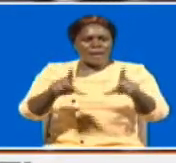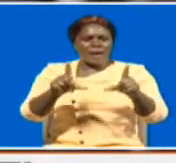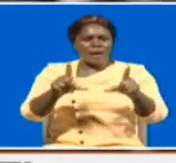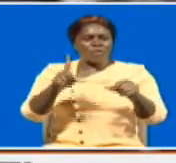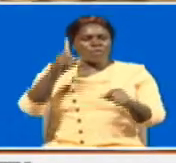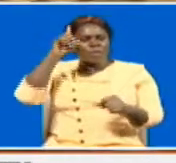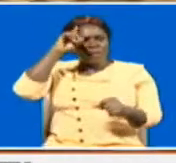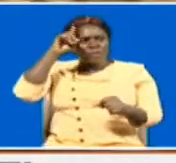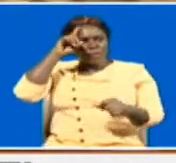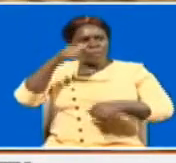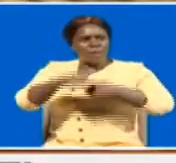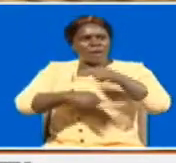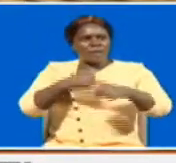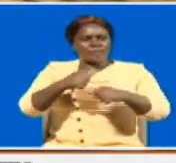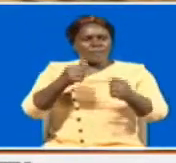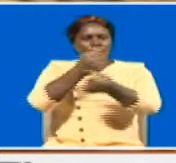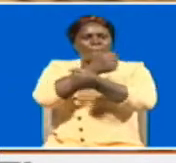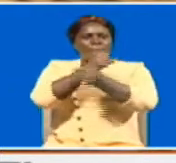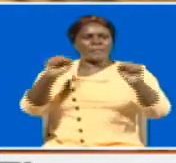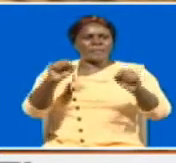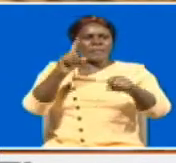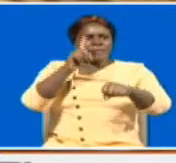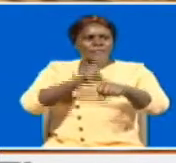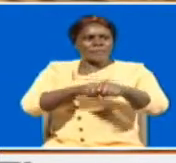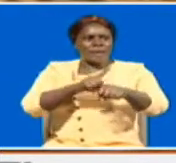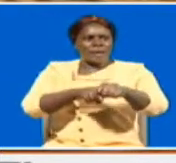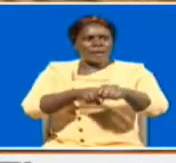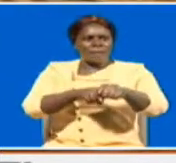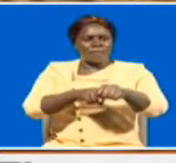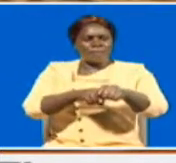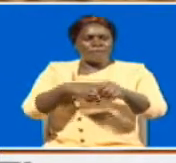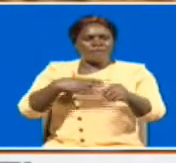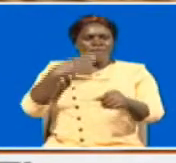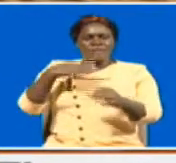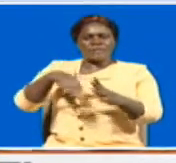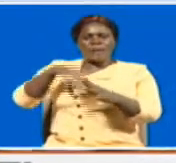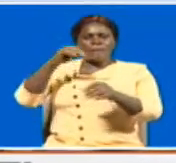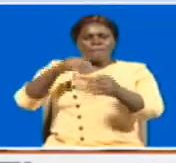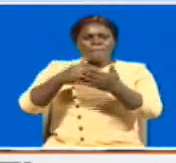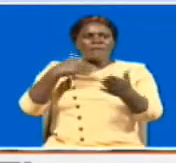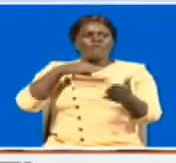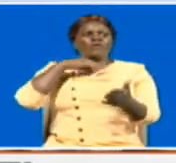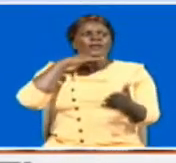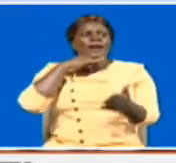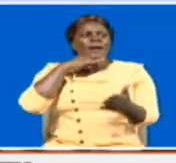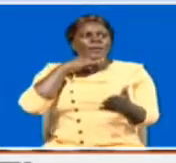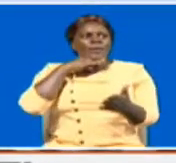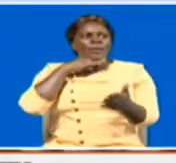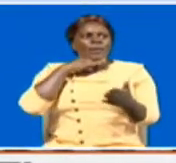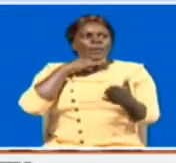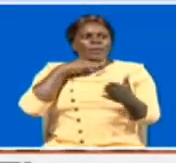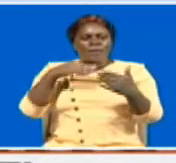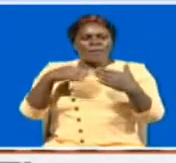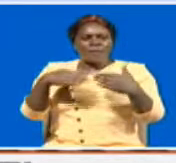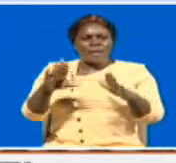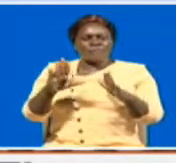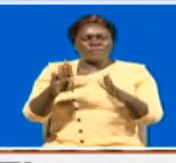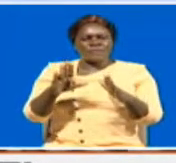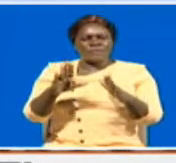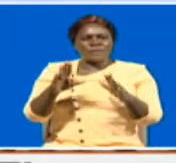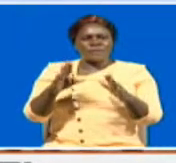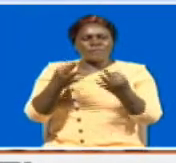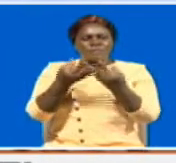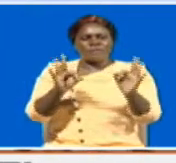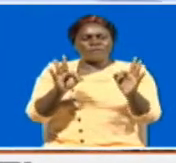President Mandela to act as president during his visit abroad. Before his demise, he had quit as Inkatha